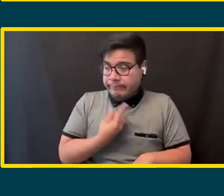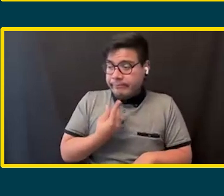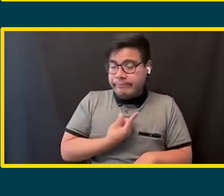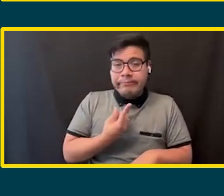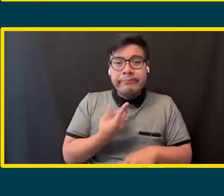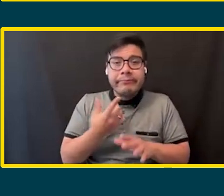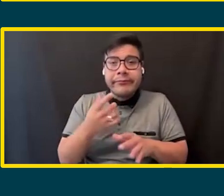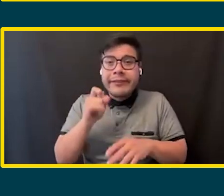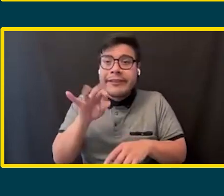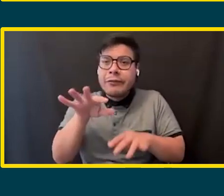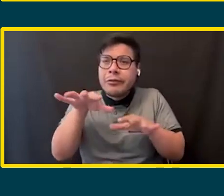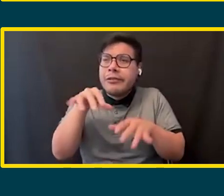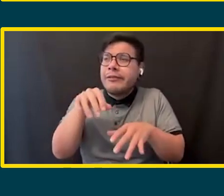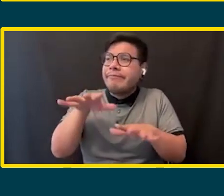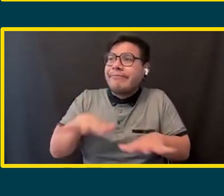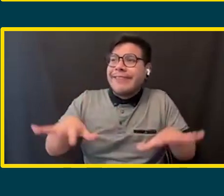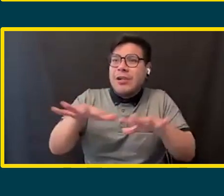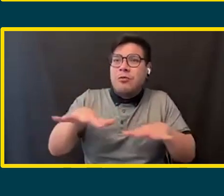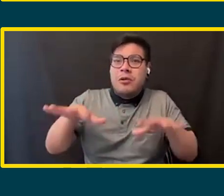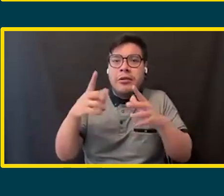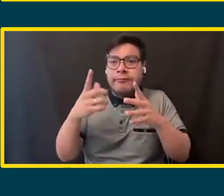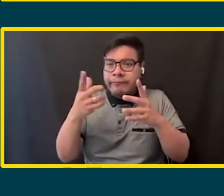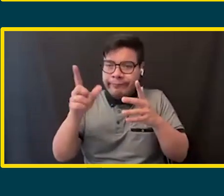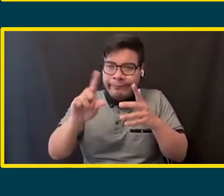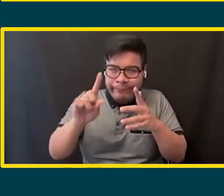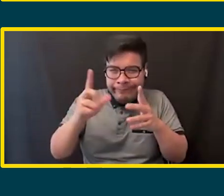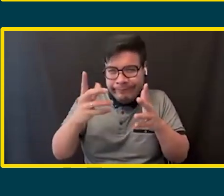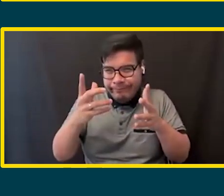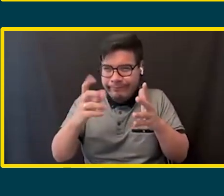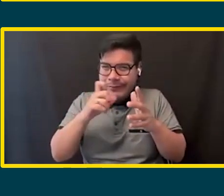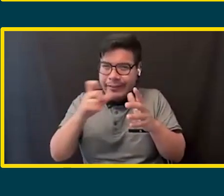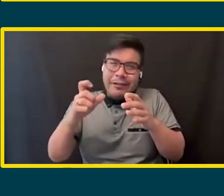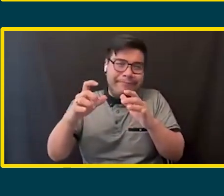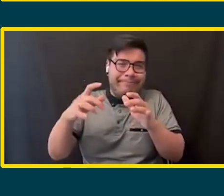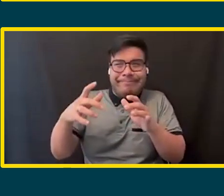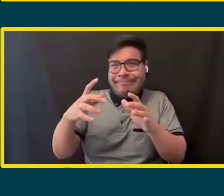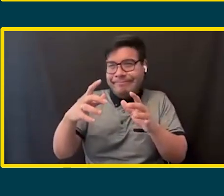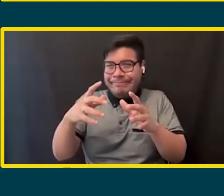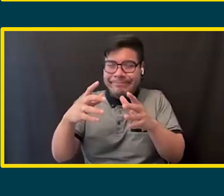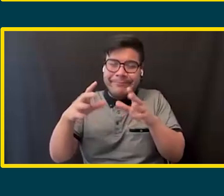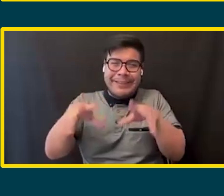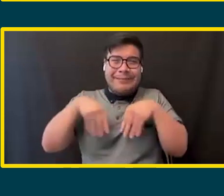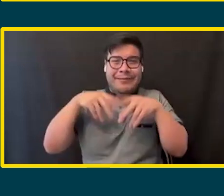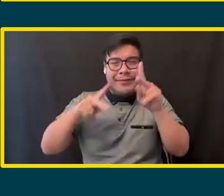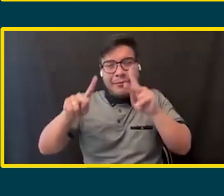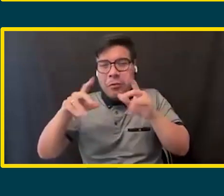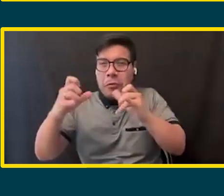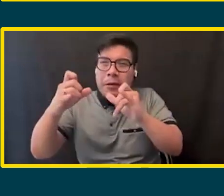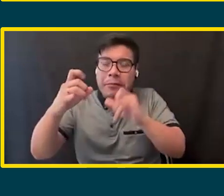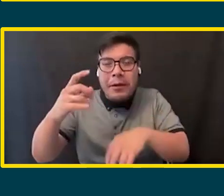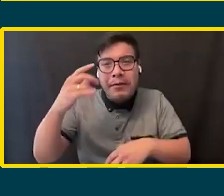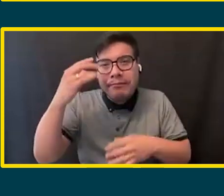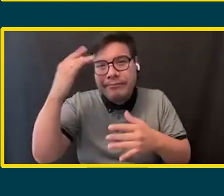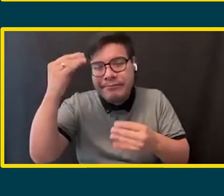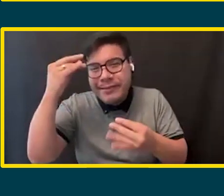area or you work somewhere like that, just there's not a lot of like-minded maybe individuals. So being able to find those spaces, I think,